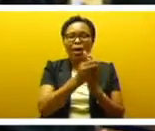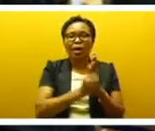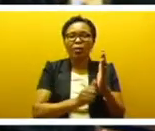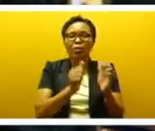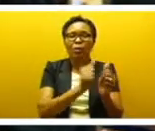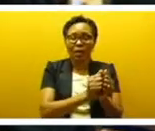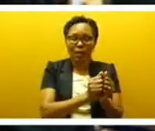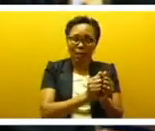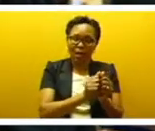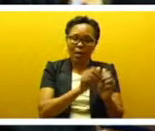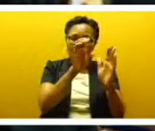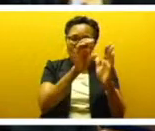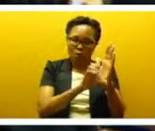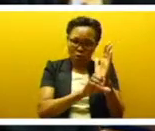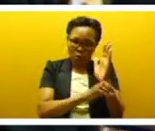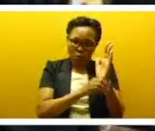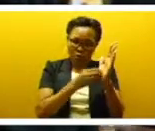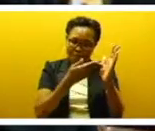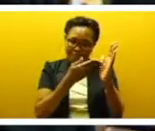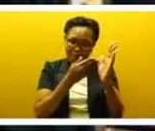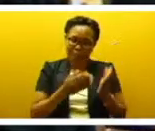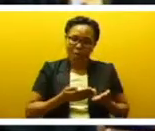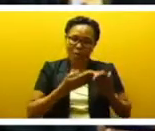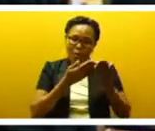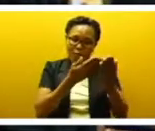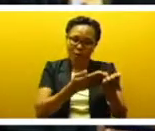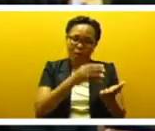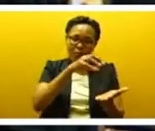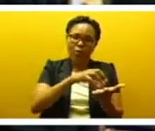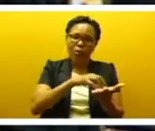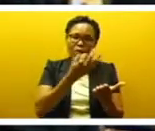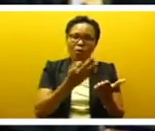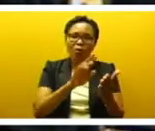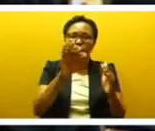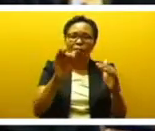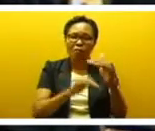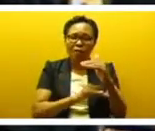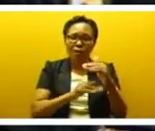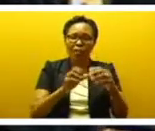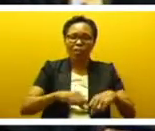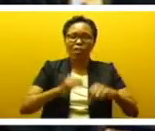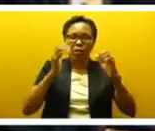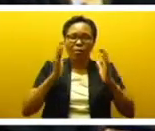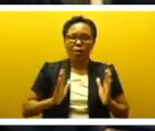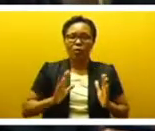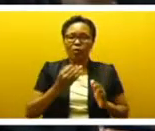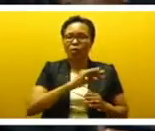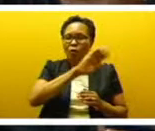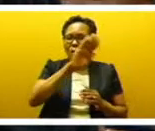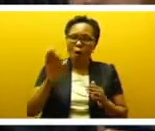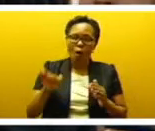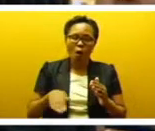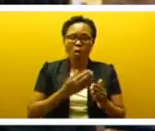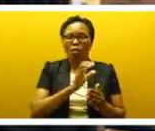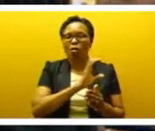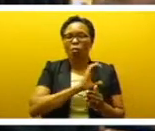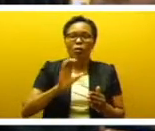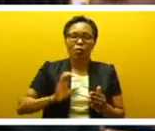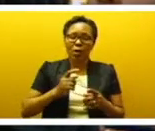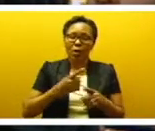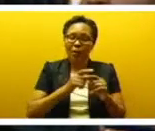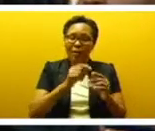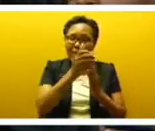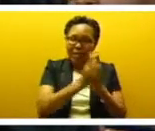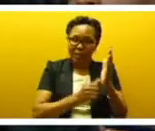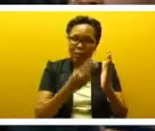Constitution provides for positions of vice chairpersons of all commissions. But Article 250